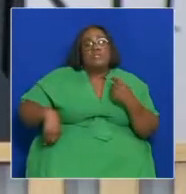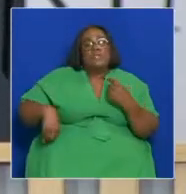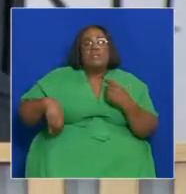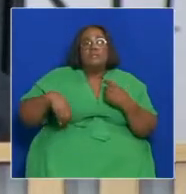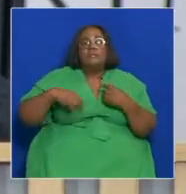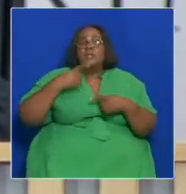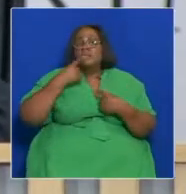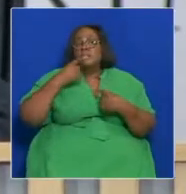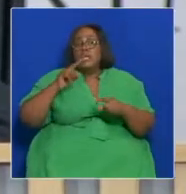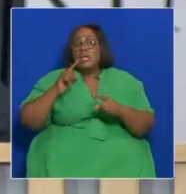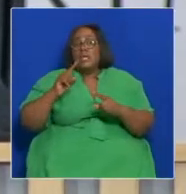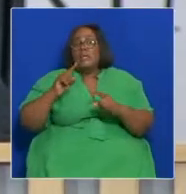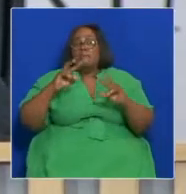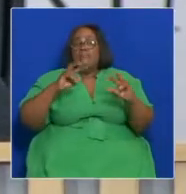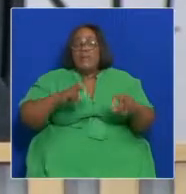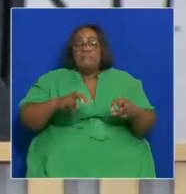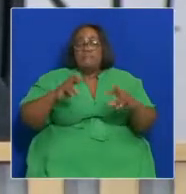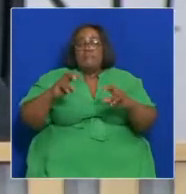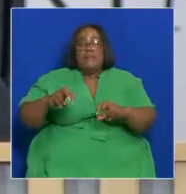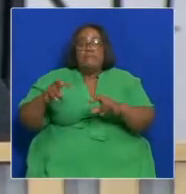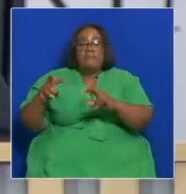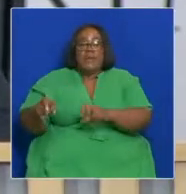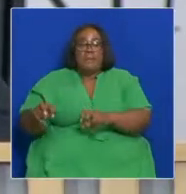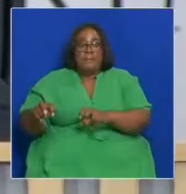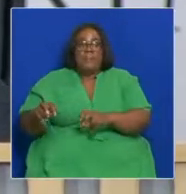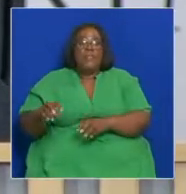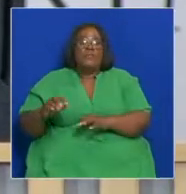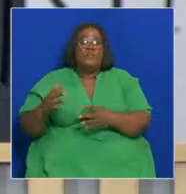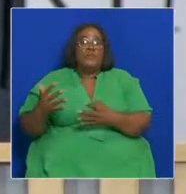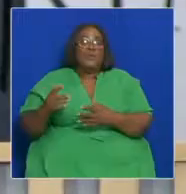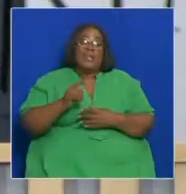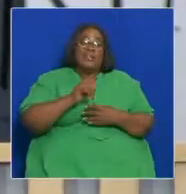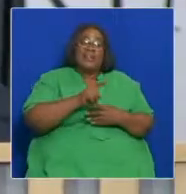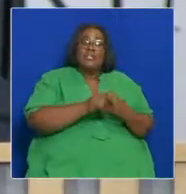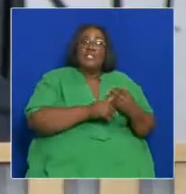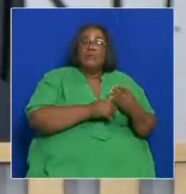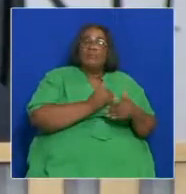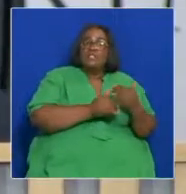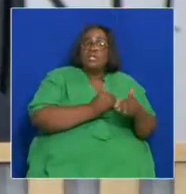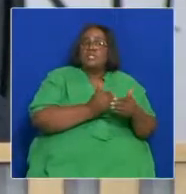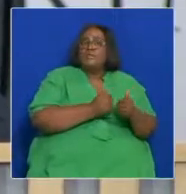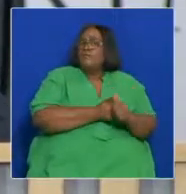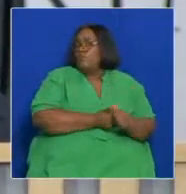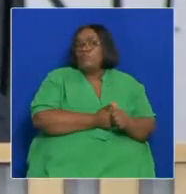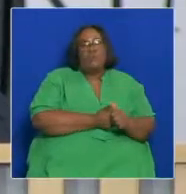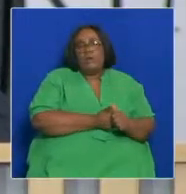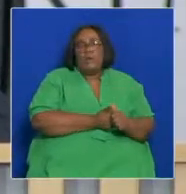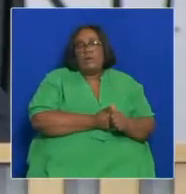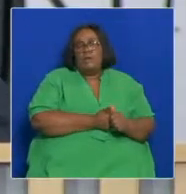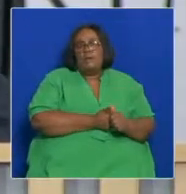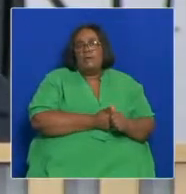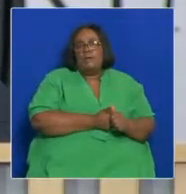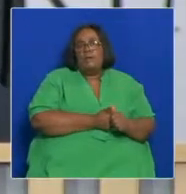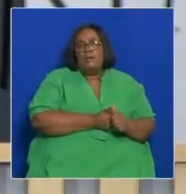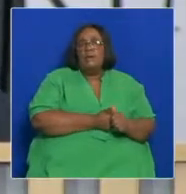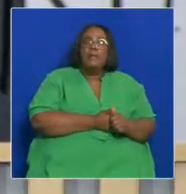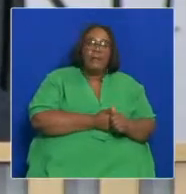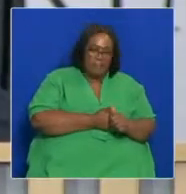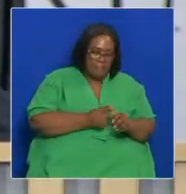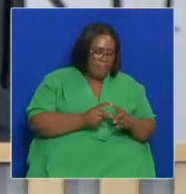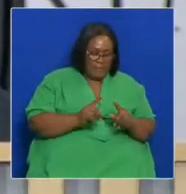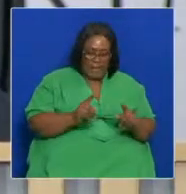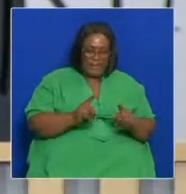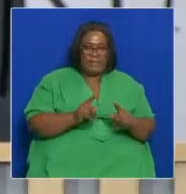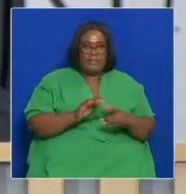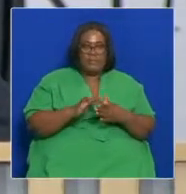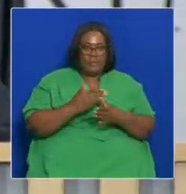not go through this process, but rather as a result of the presidential proclamation, and the